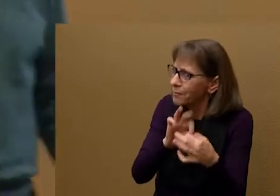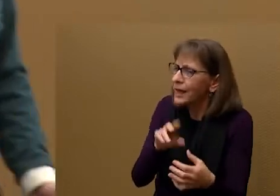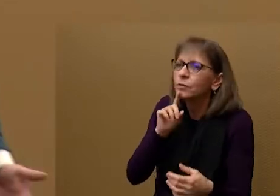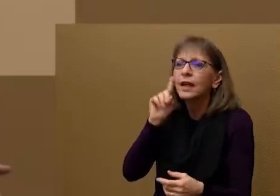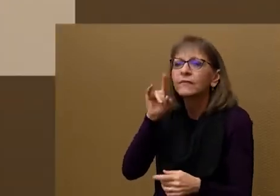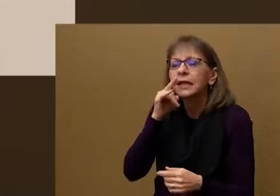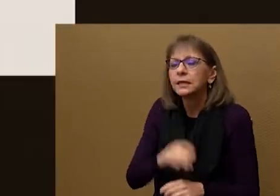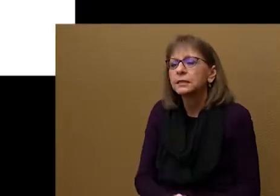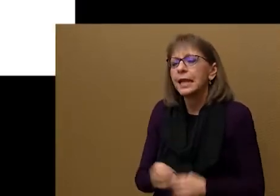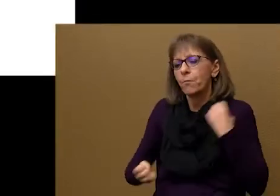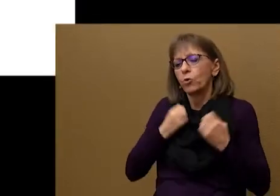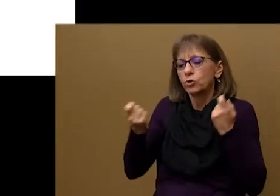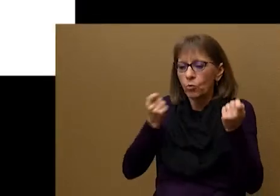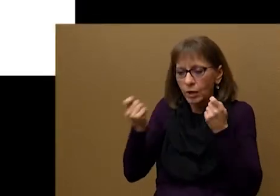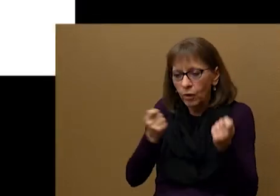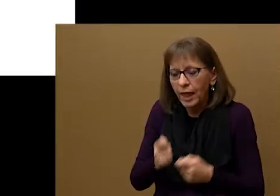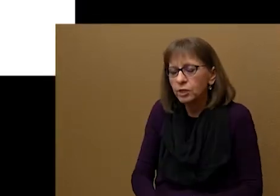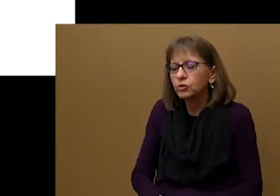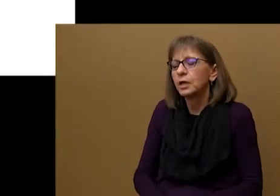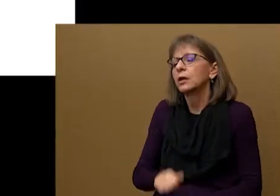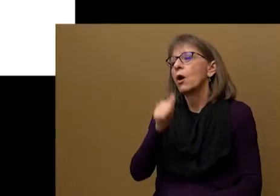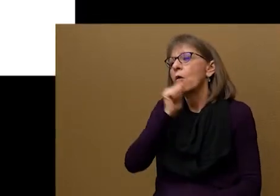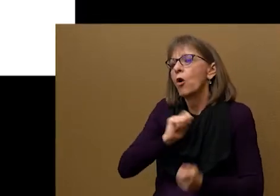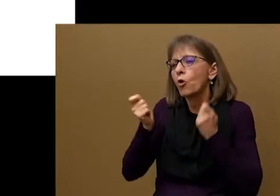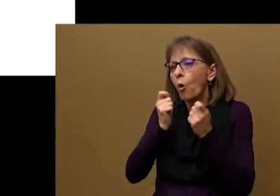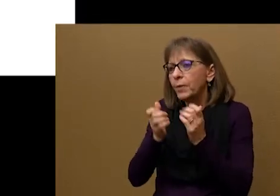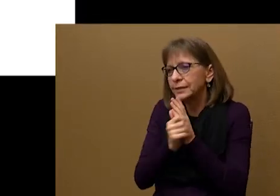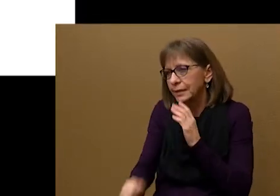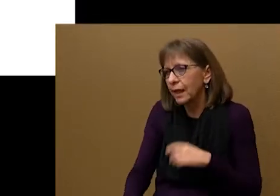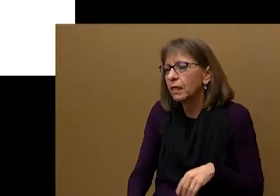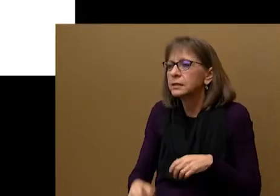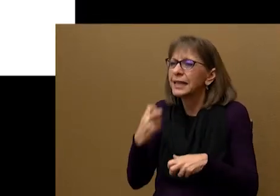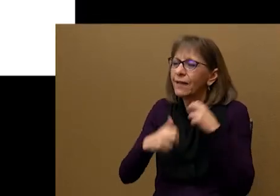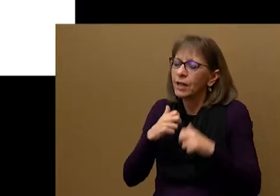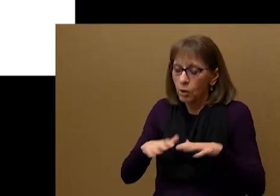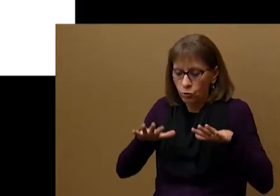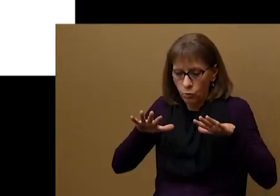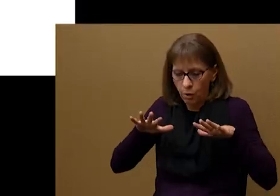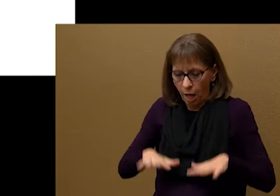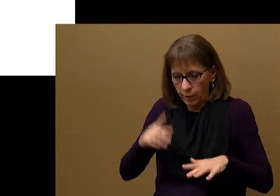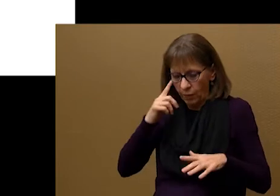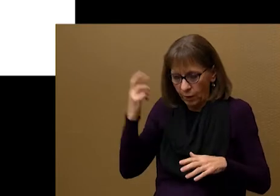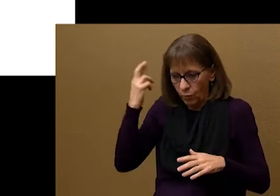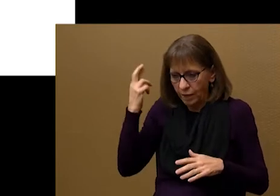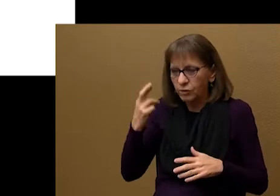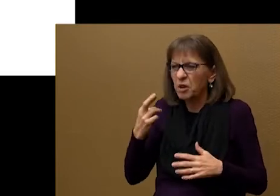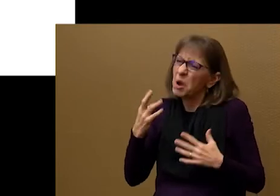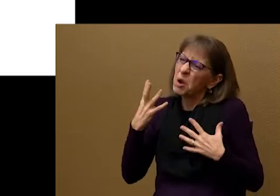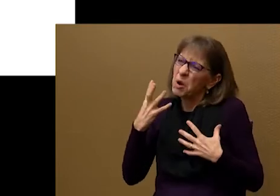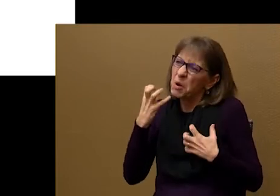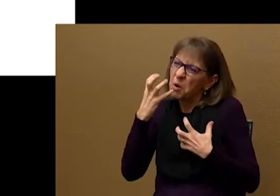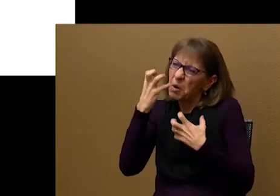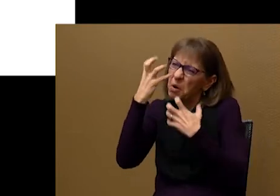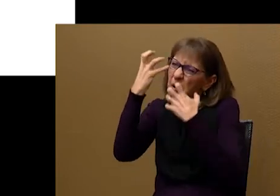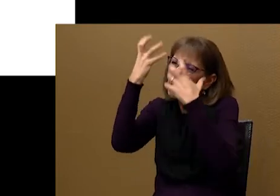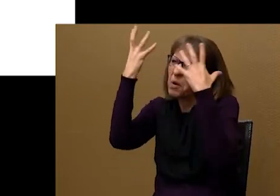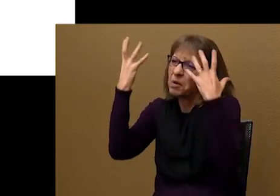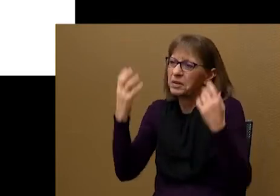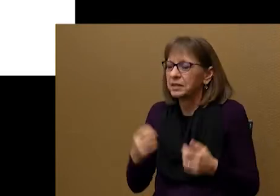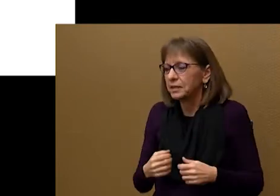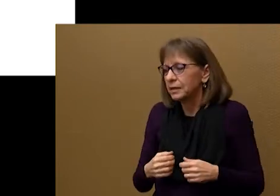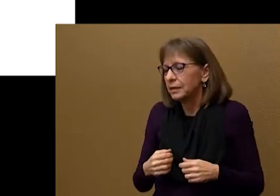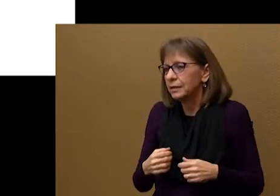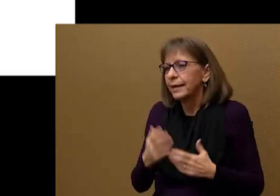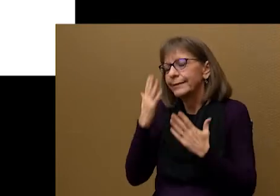came up with? Emotional regulation, coping skills, difficulty staying calm enough to think rationally, cranky,